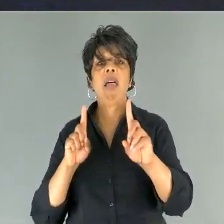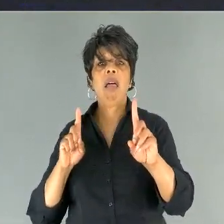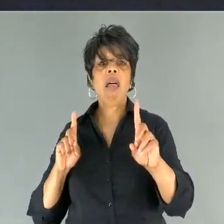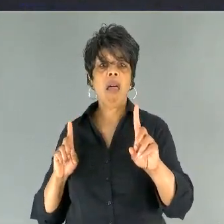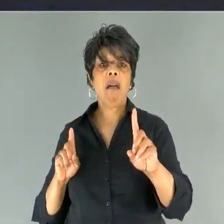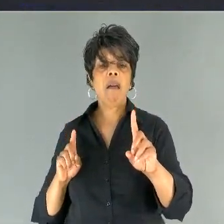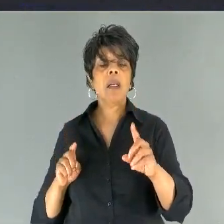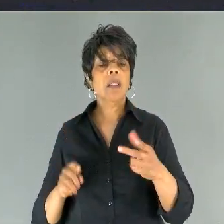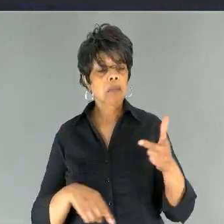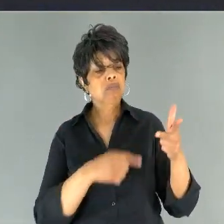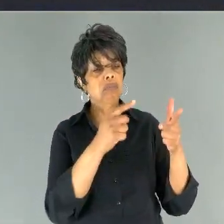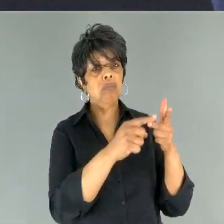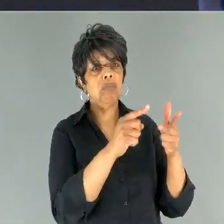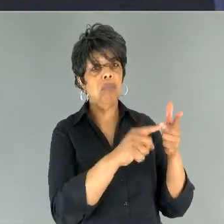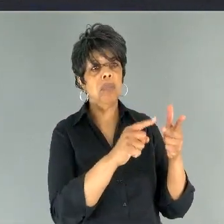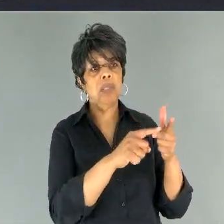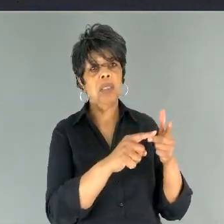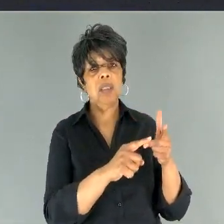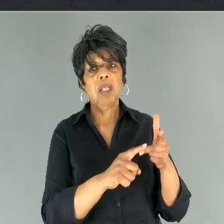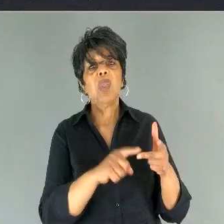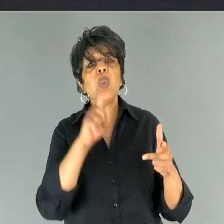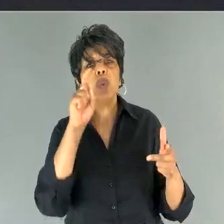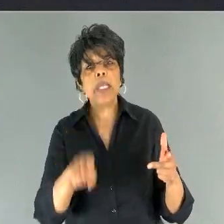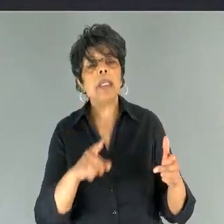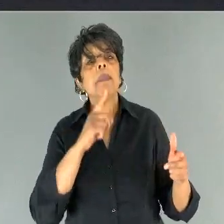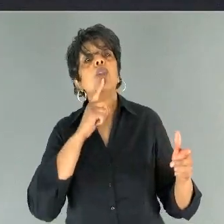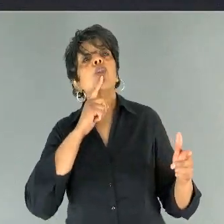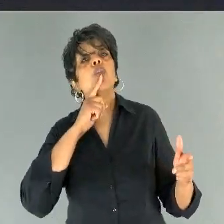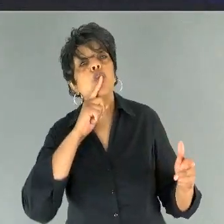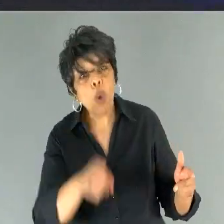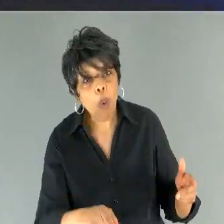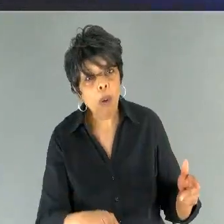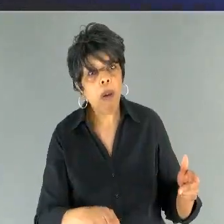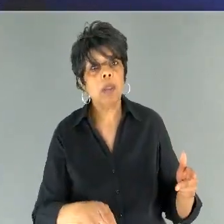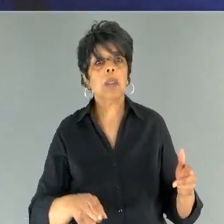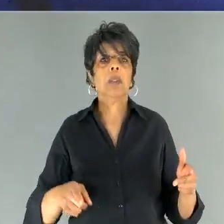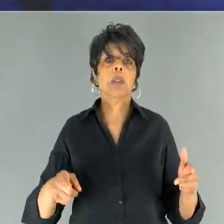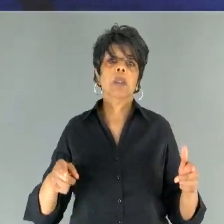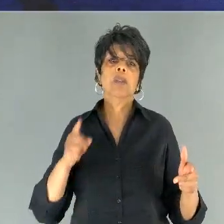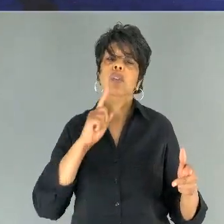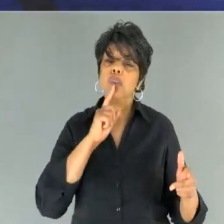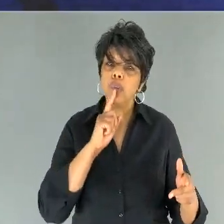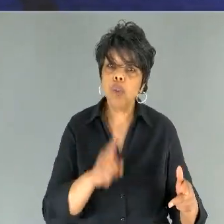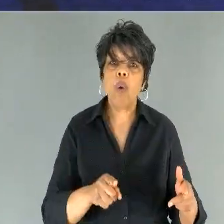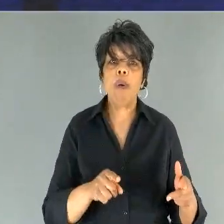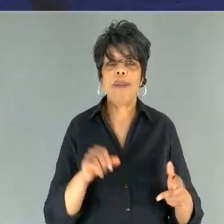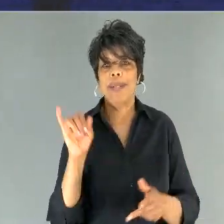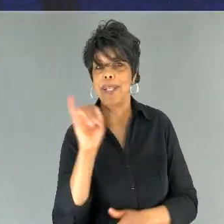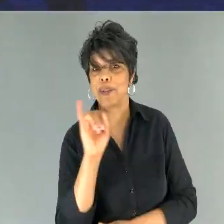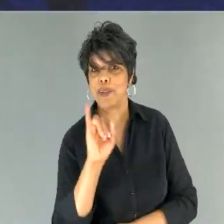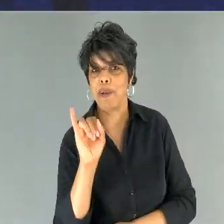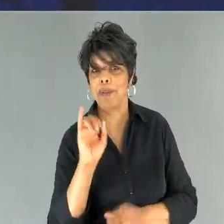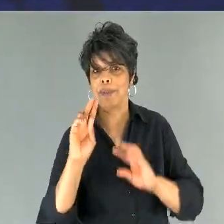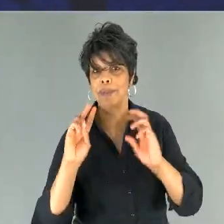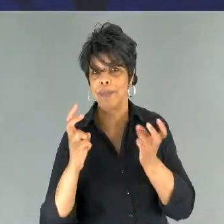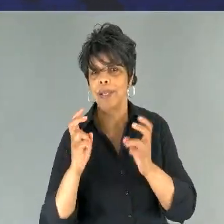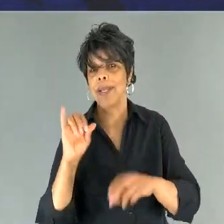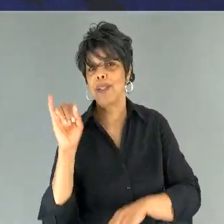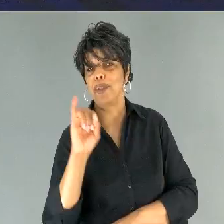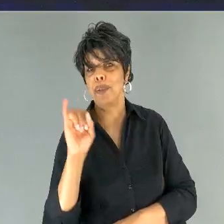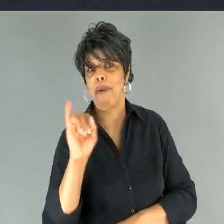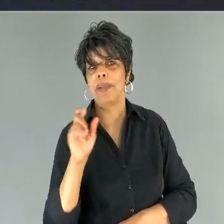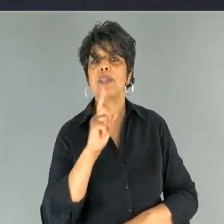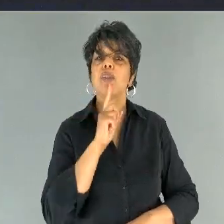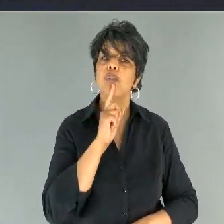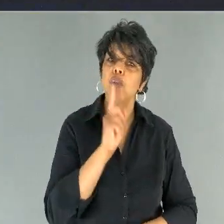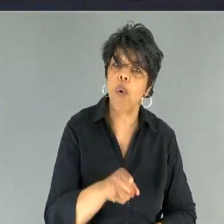need salvation assurance or insurance, just in case. Raise your hand. I want to pray with you.